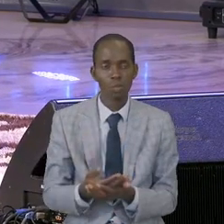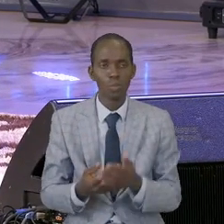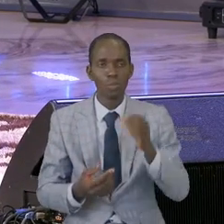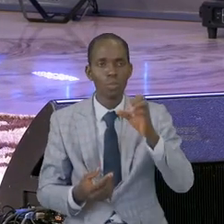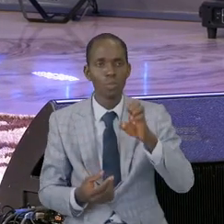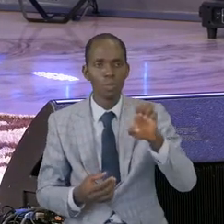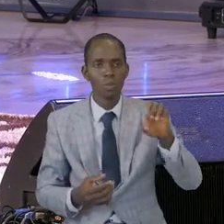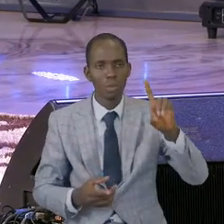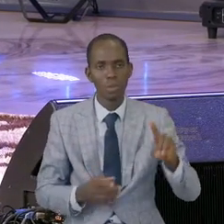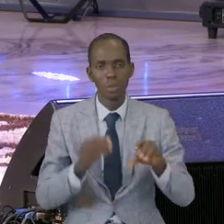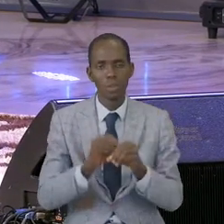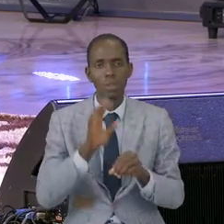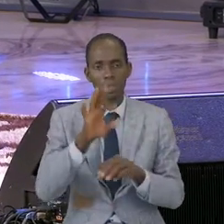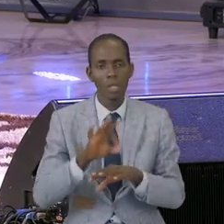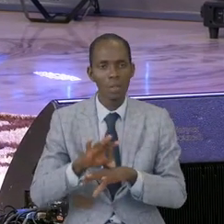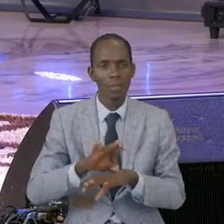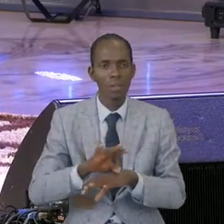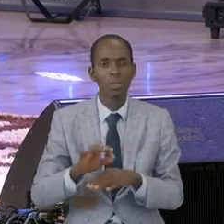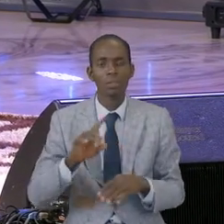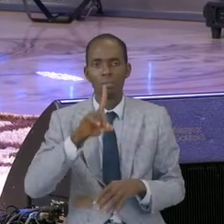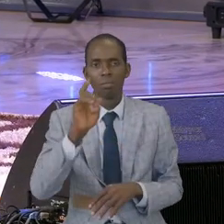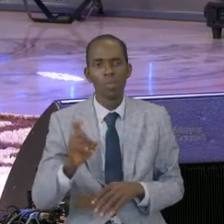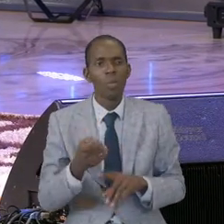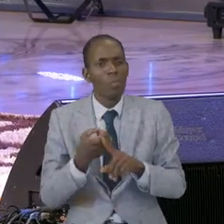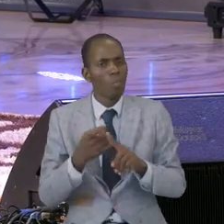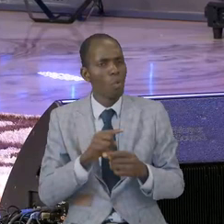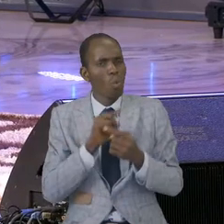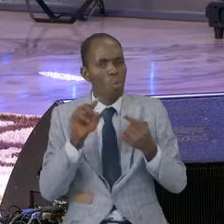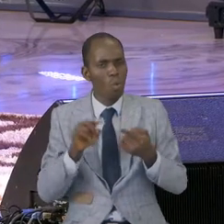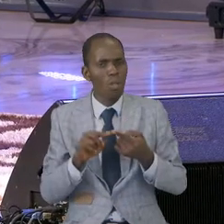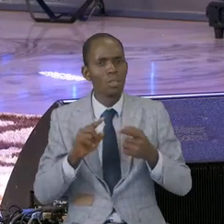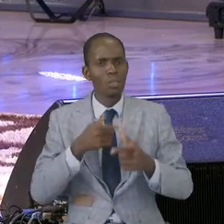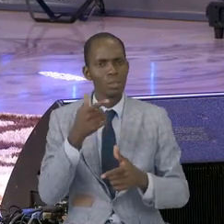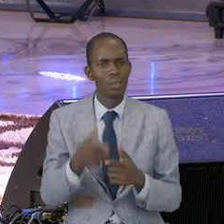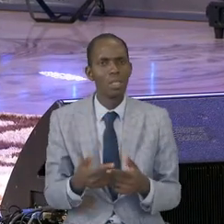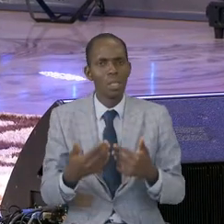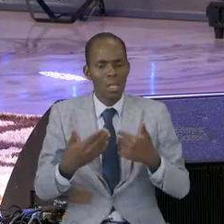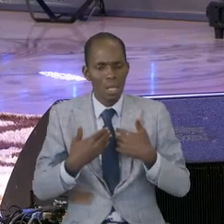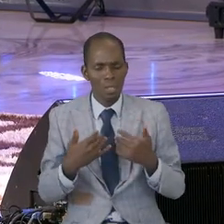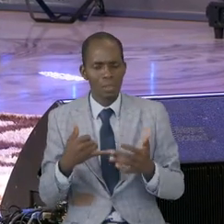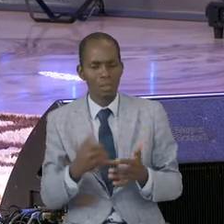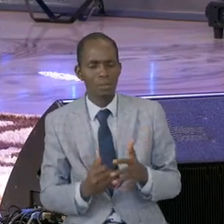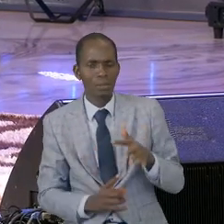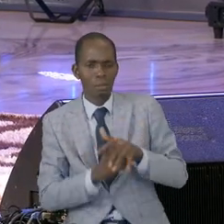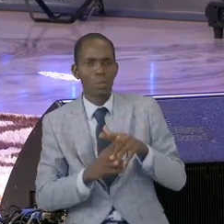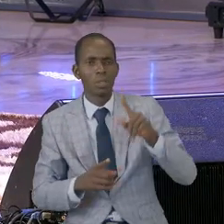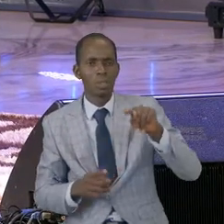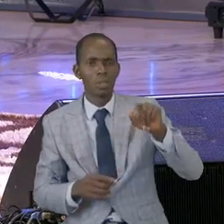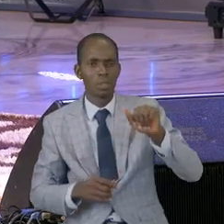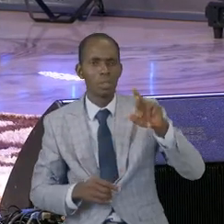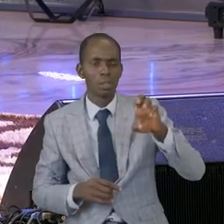in thy field? From whence then are seed tares? And then in